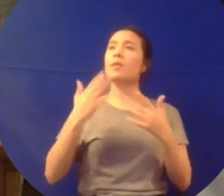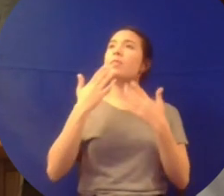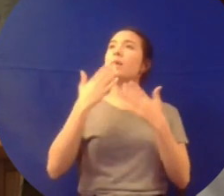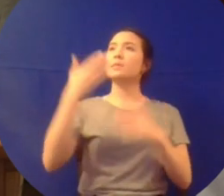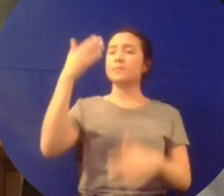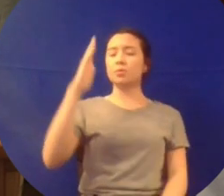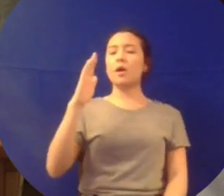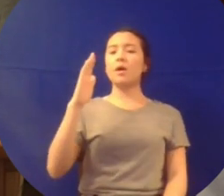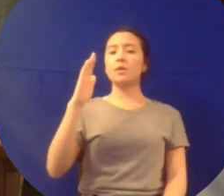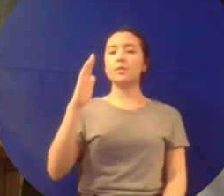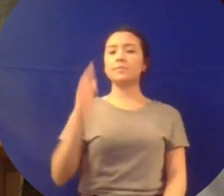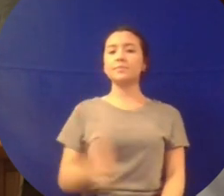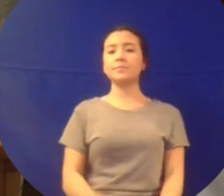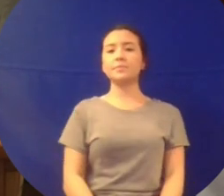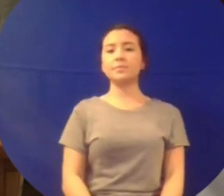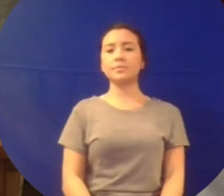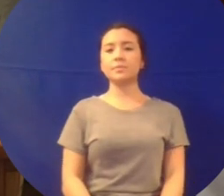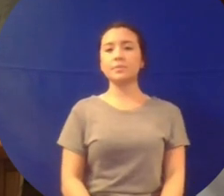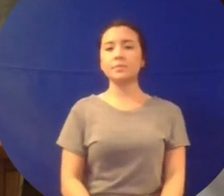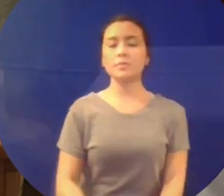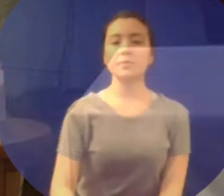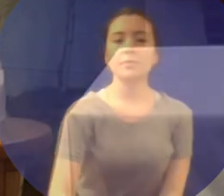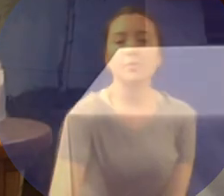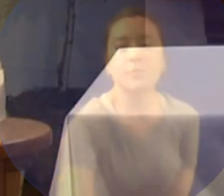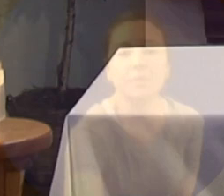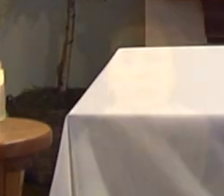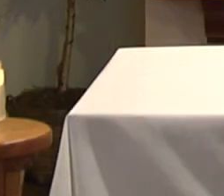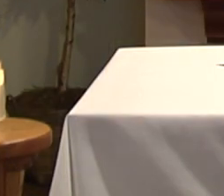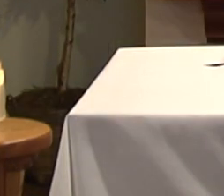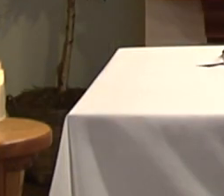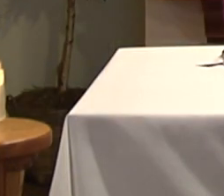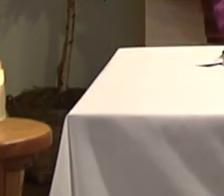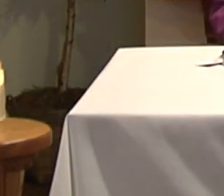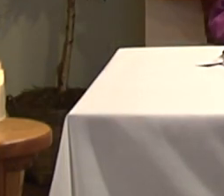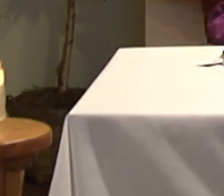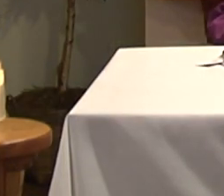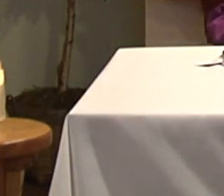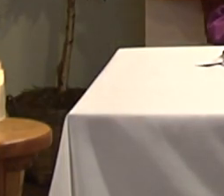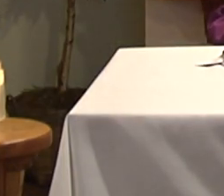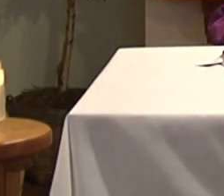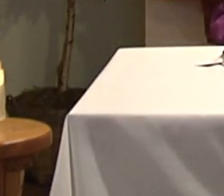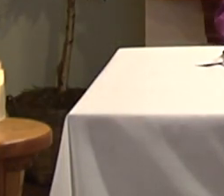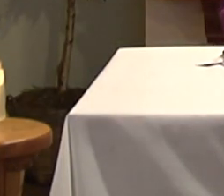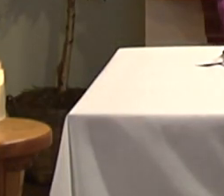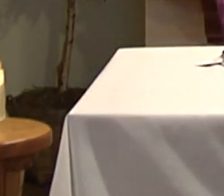the Lord by your life. Thanks be to God.